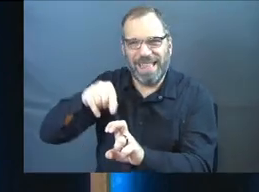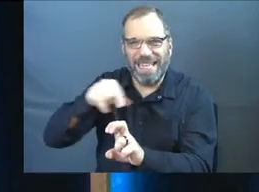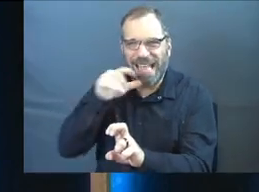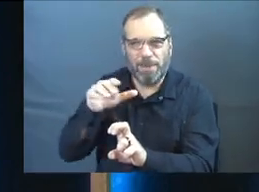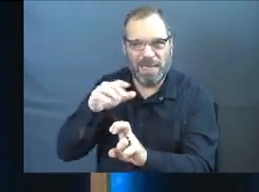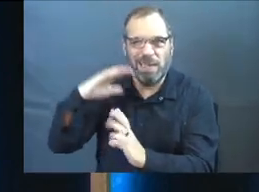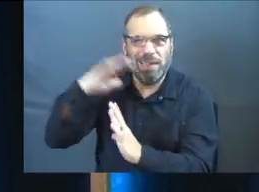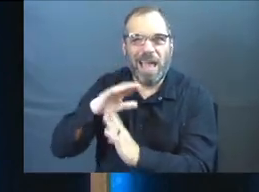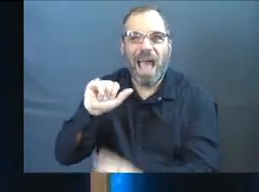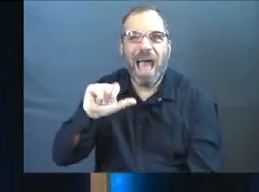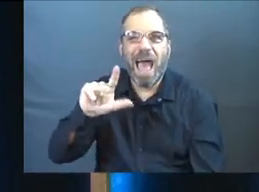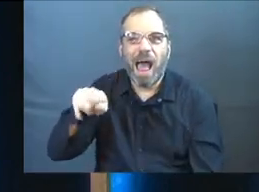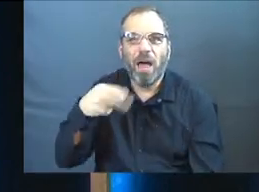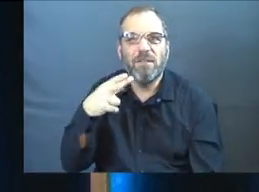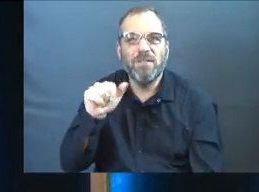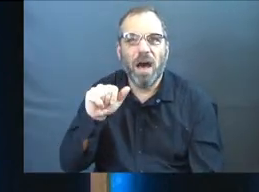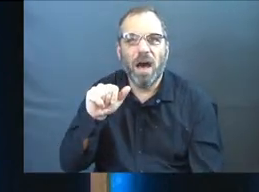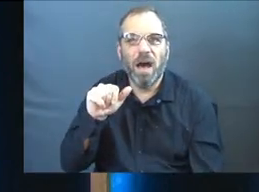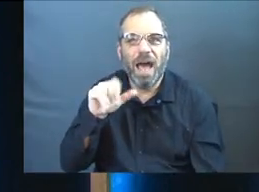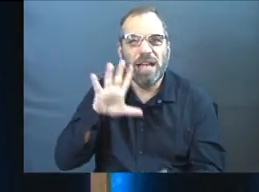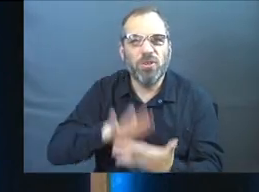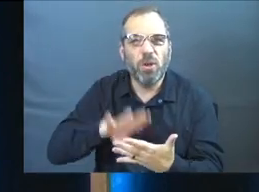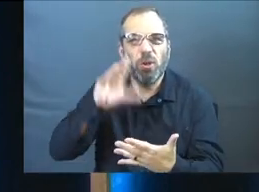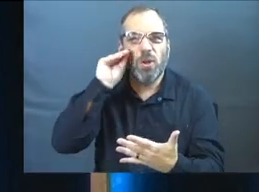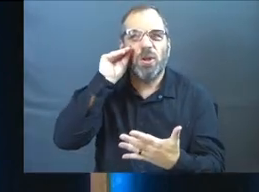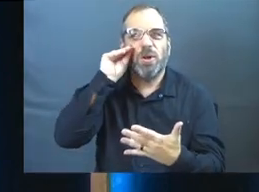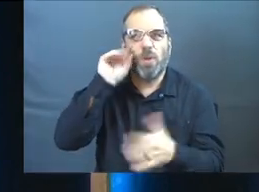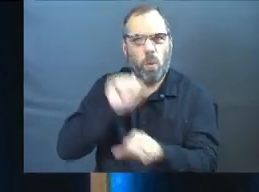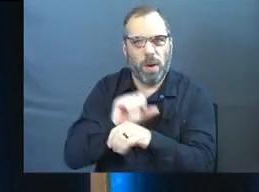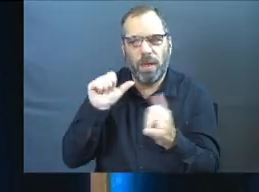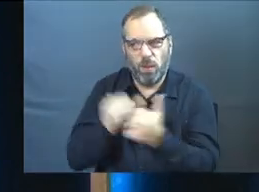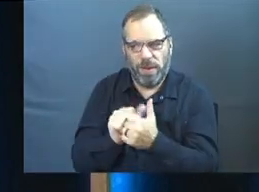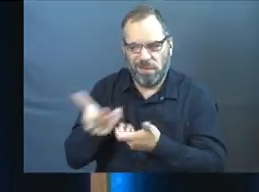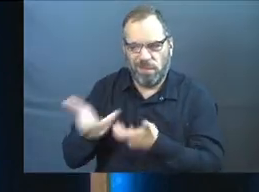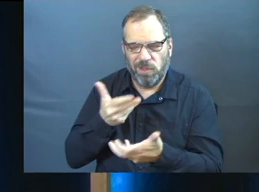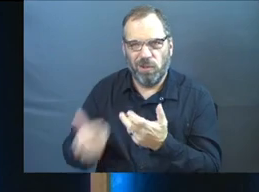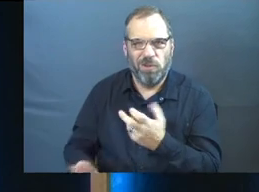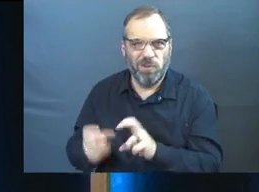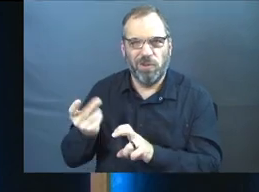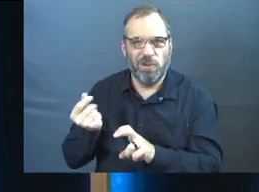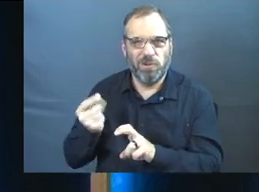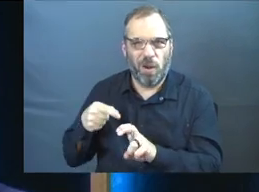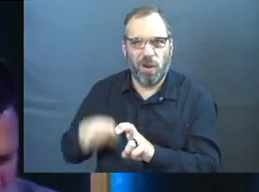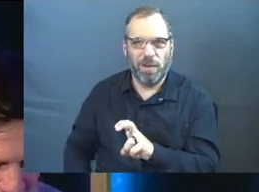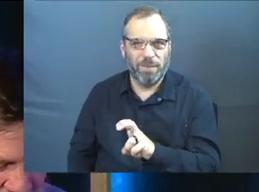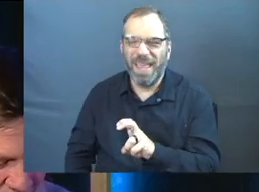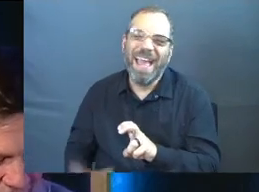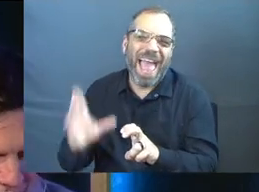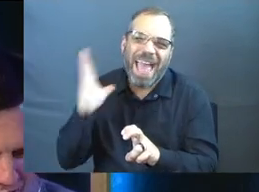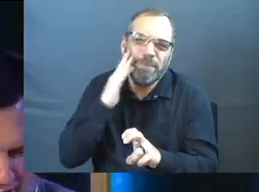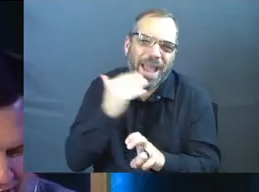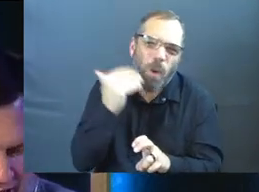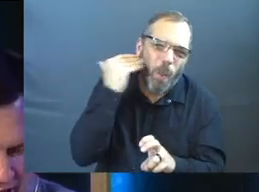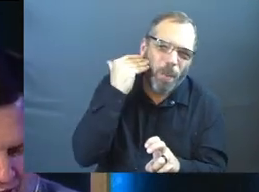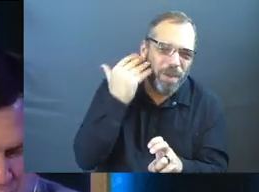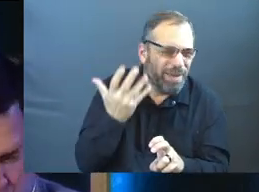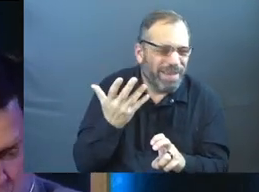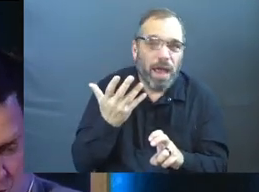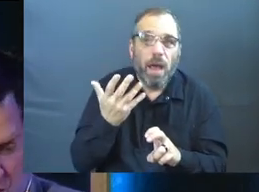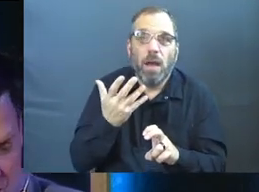the alpha. And you learn this in dealing with your dog. And the truth is, we all know it in our house,